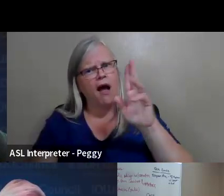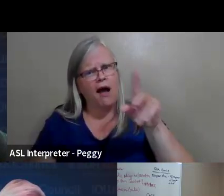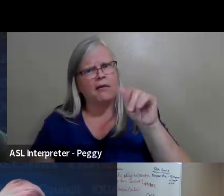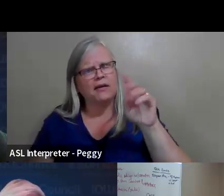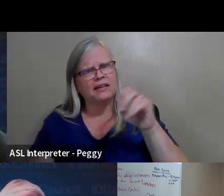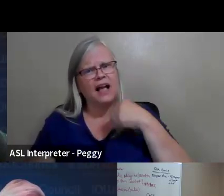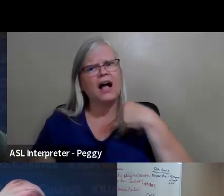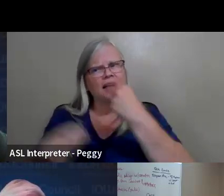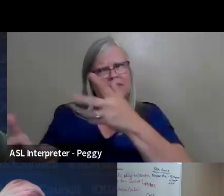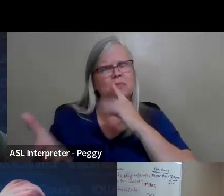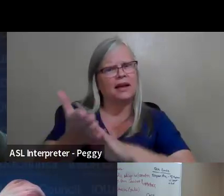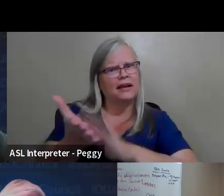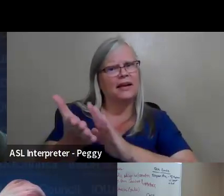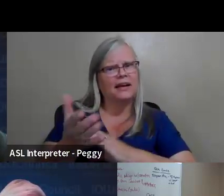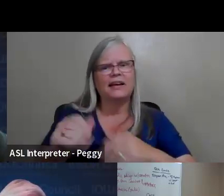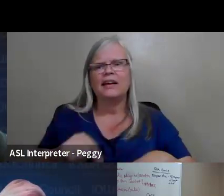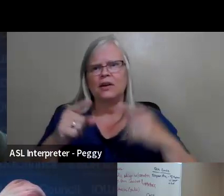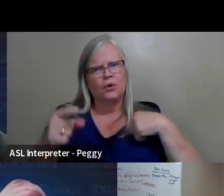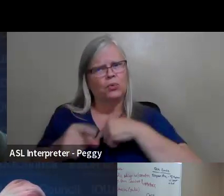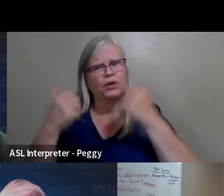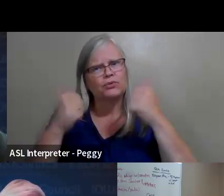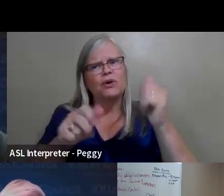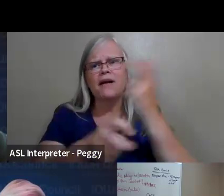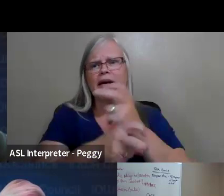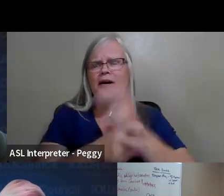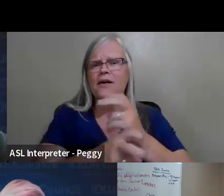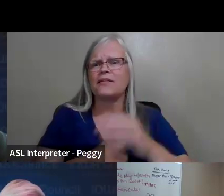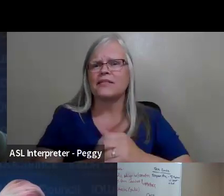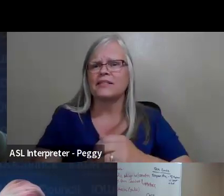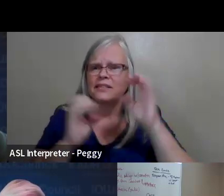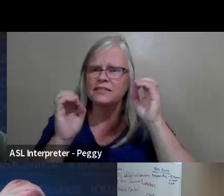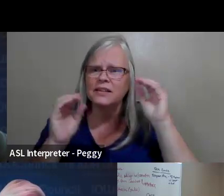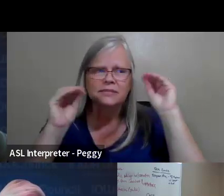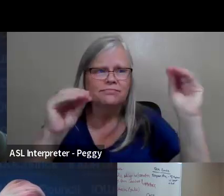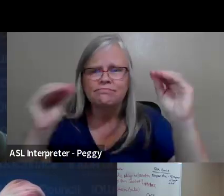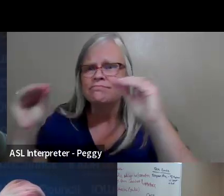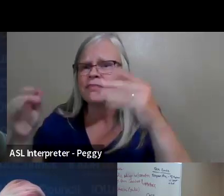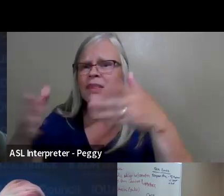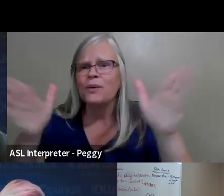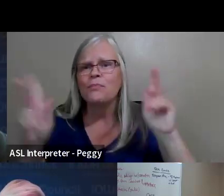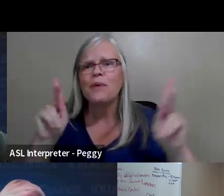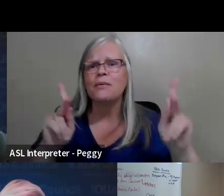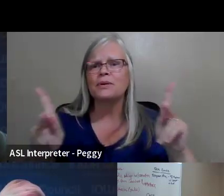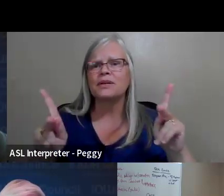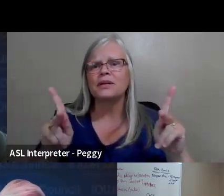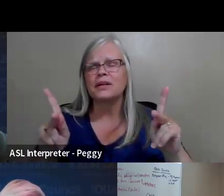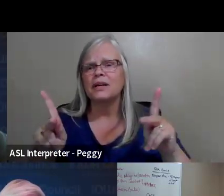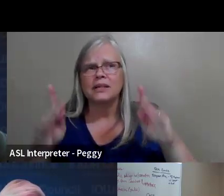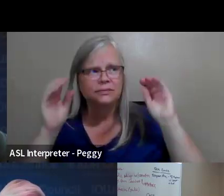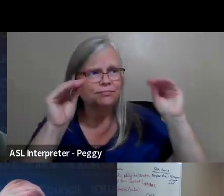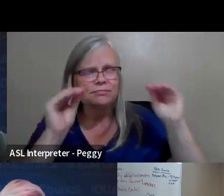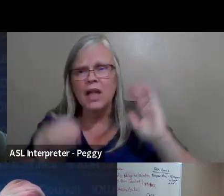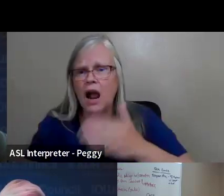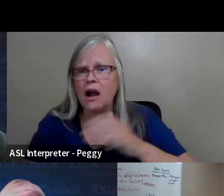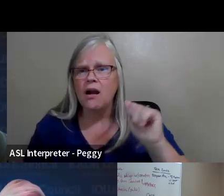that compliment. Yeah. We're trying really hard to you know, educate the public, educate our auditors,